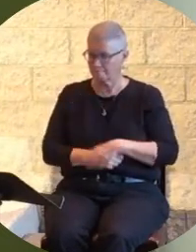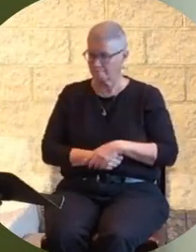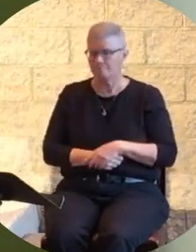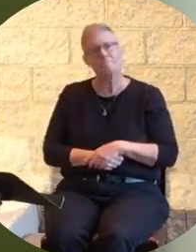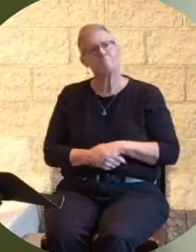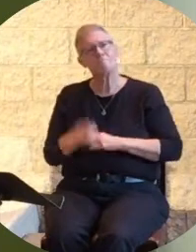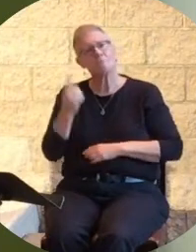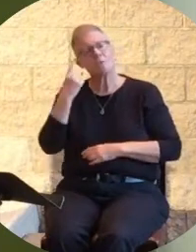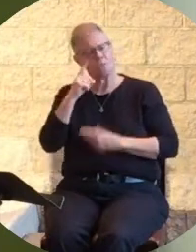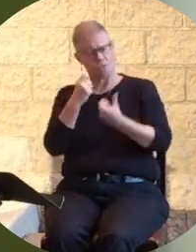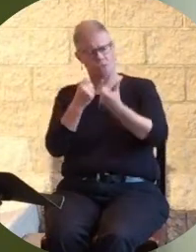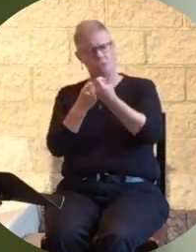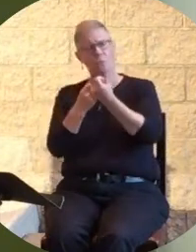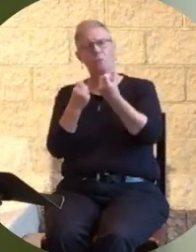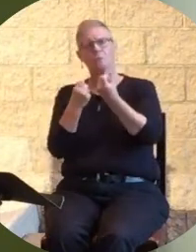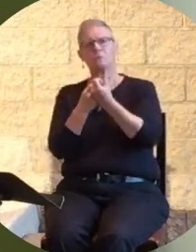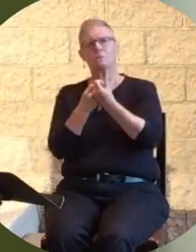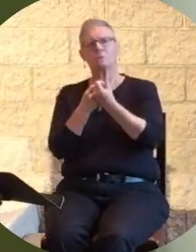for the support,